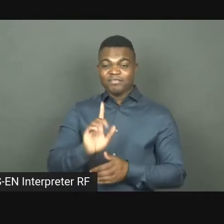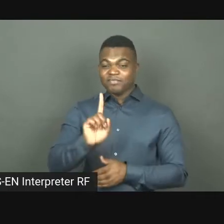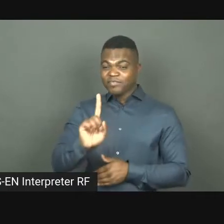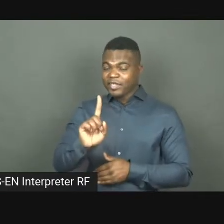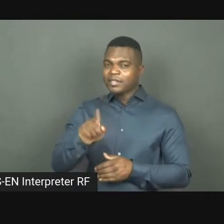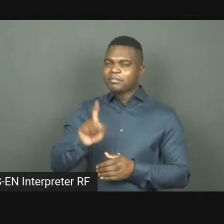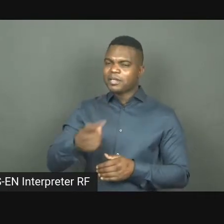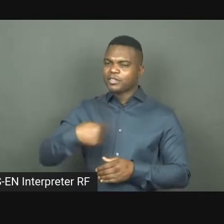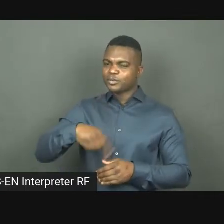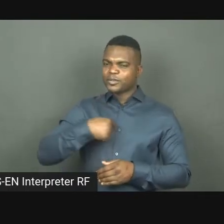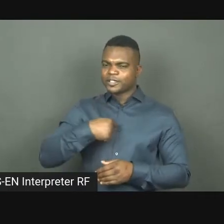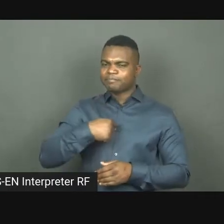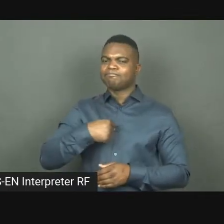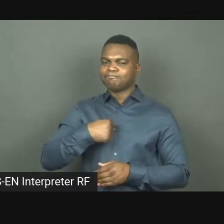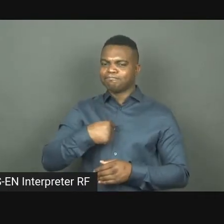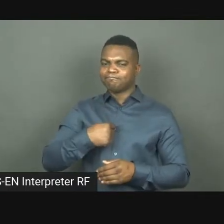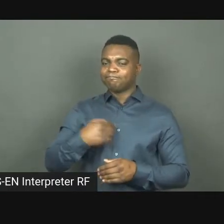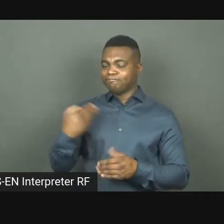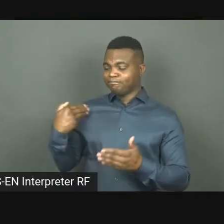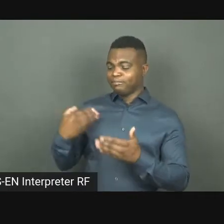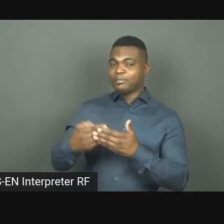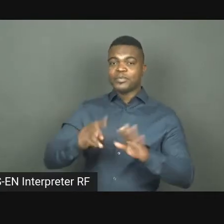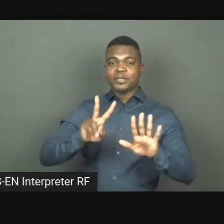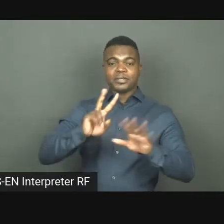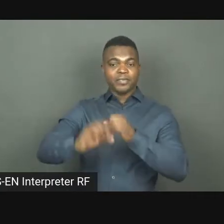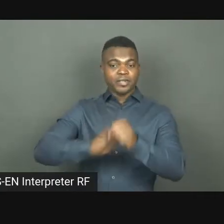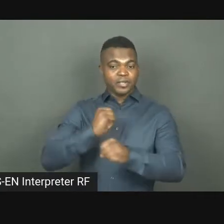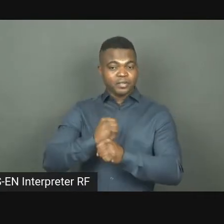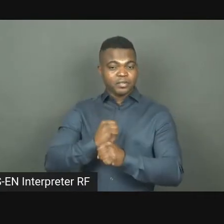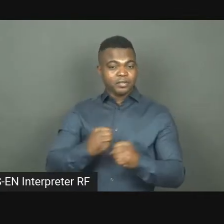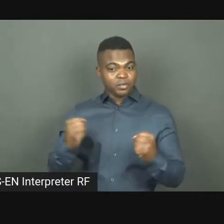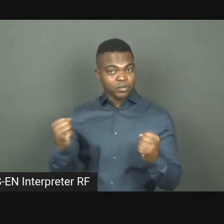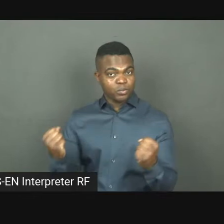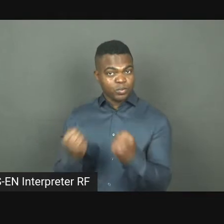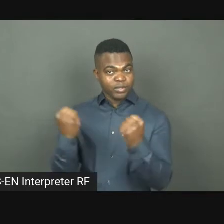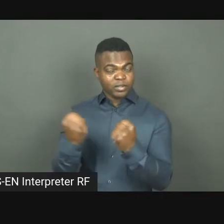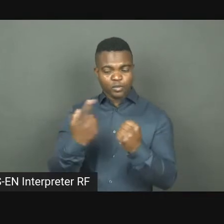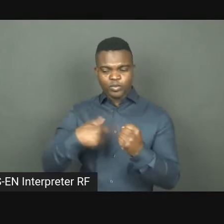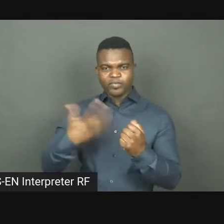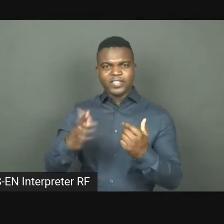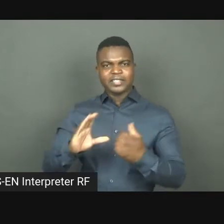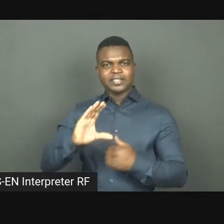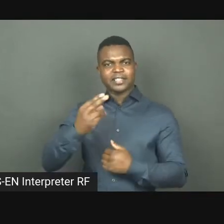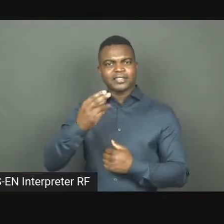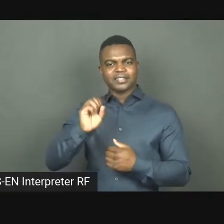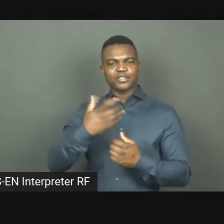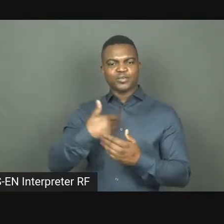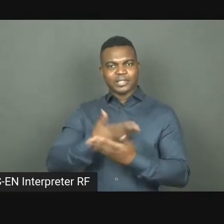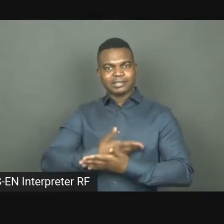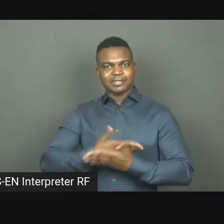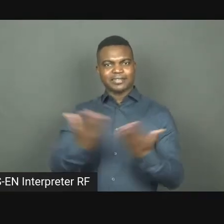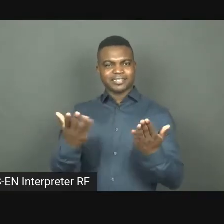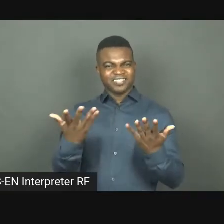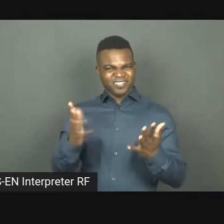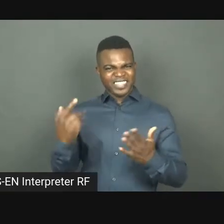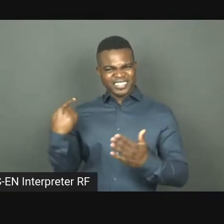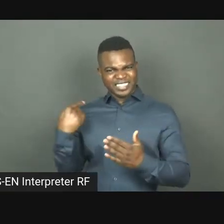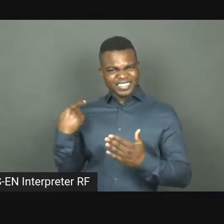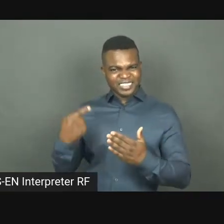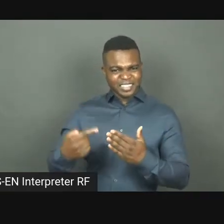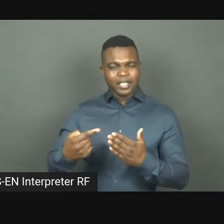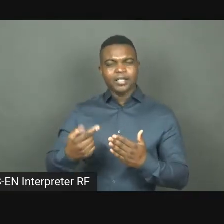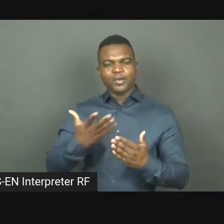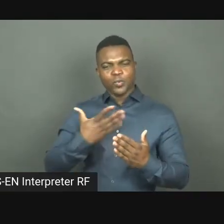their own due diligence processes. This would significantly reduce the levels of due diligence duplication that seem to be endemic in the